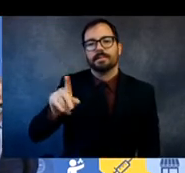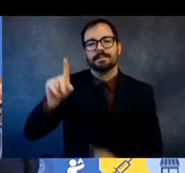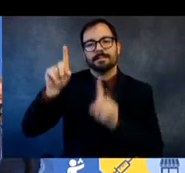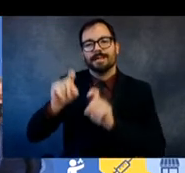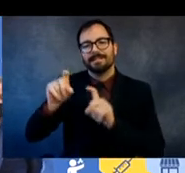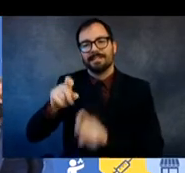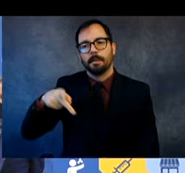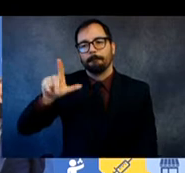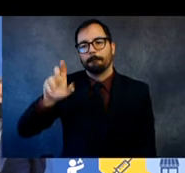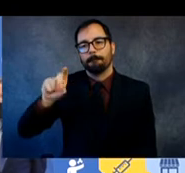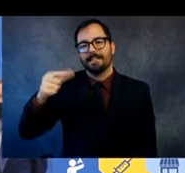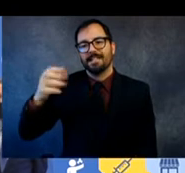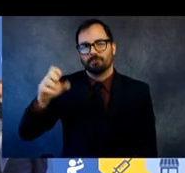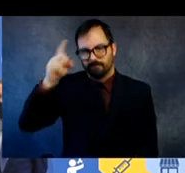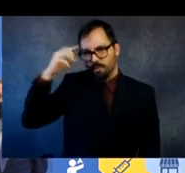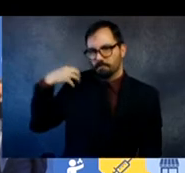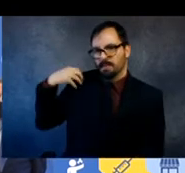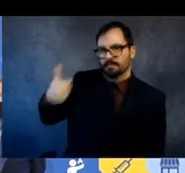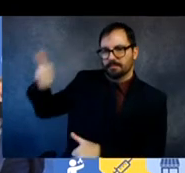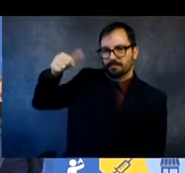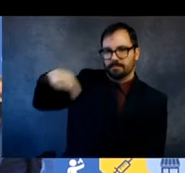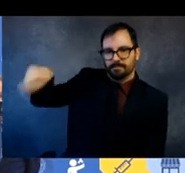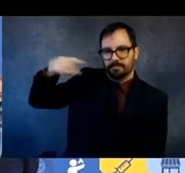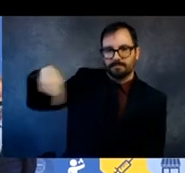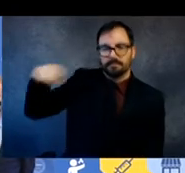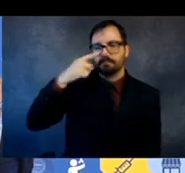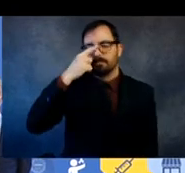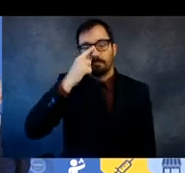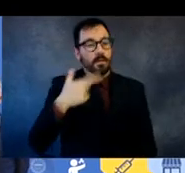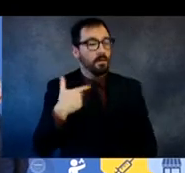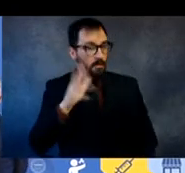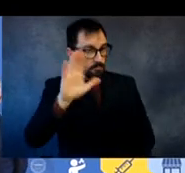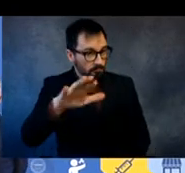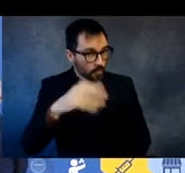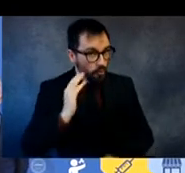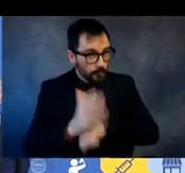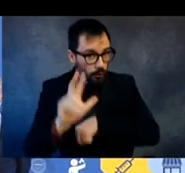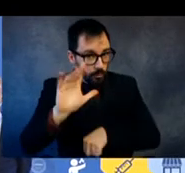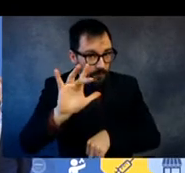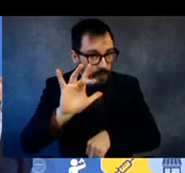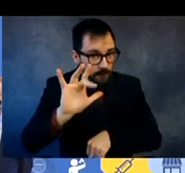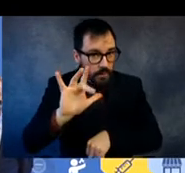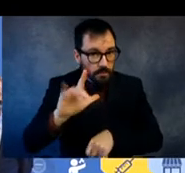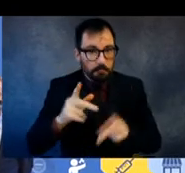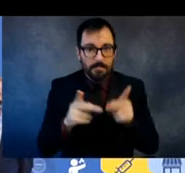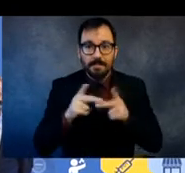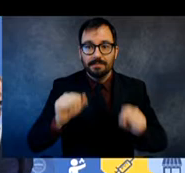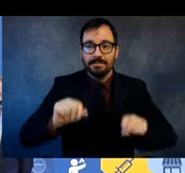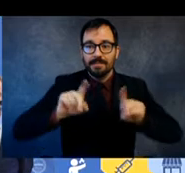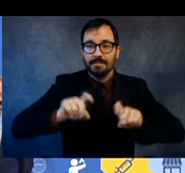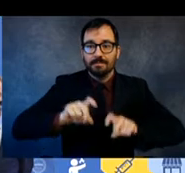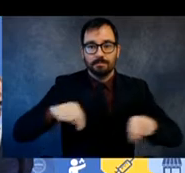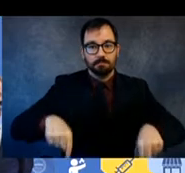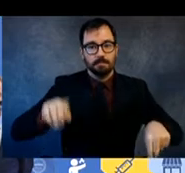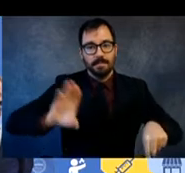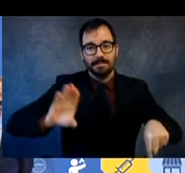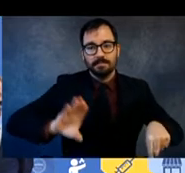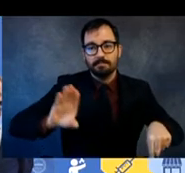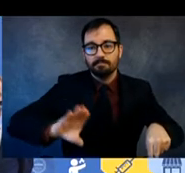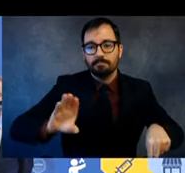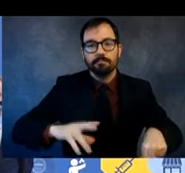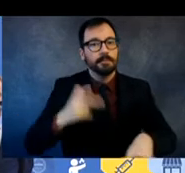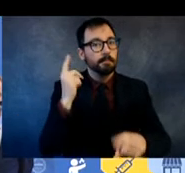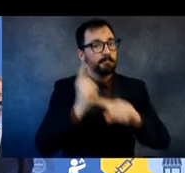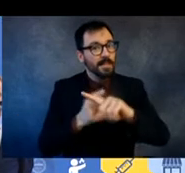boston.gov/testingpledge. We have over 25 testing sites still operating in the city of Boston. We have mobile sites that are free and open to everyone regardless